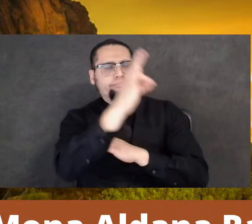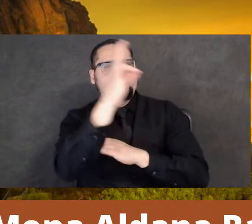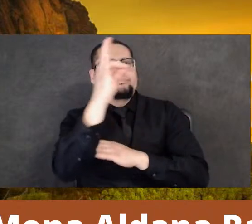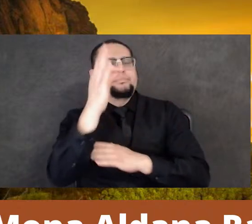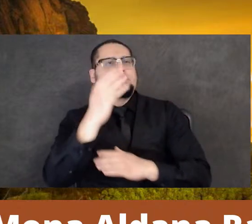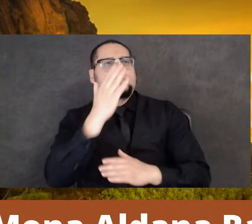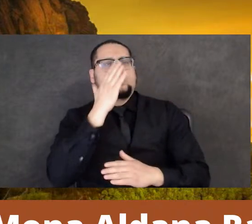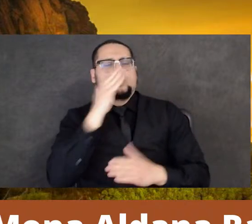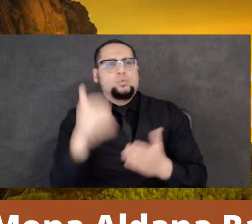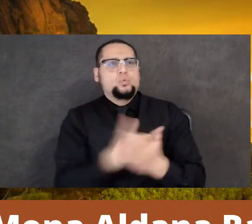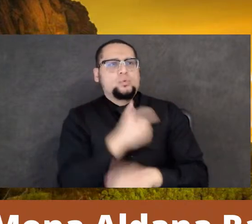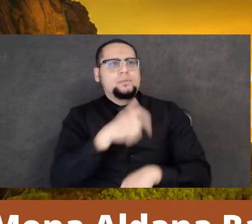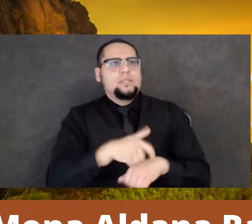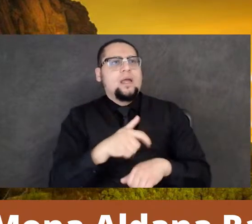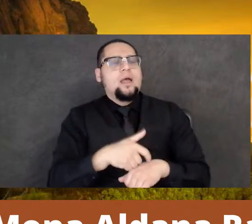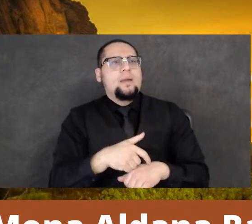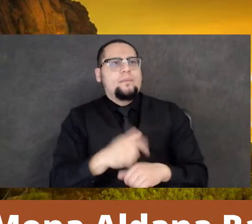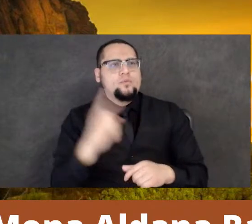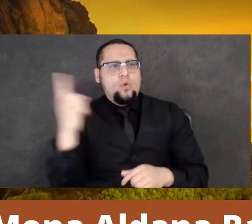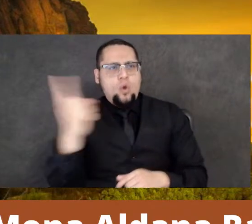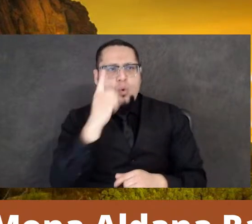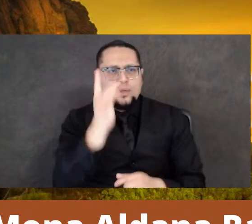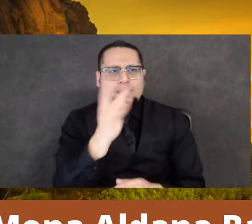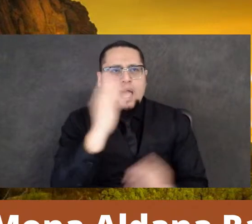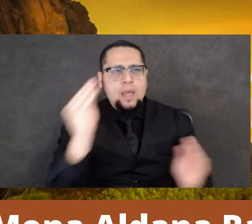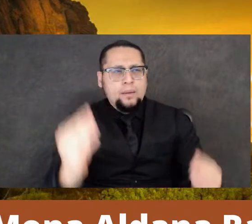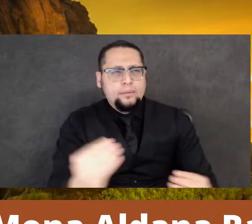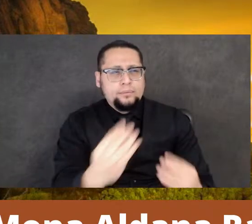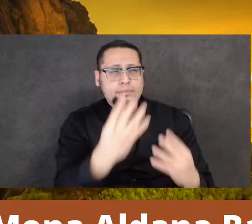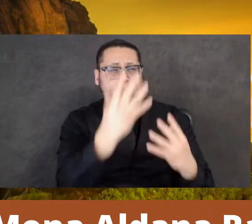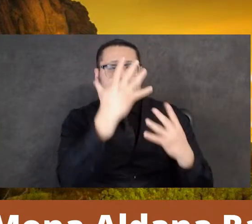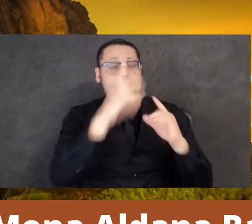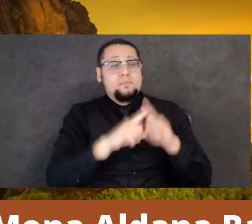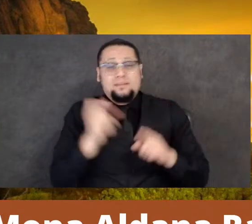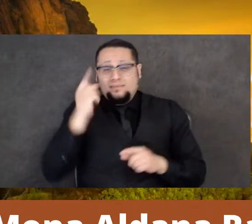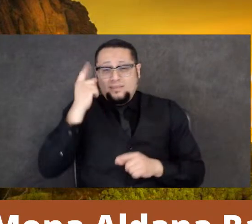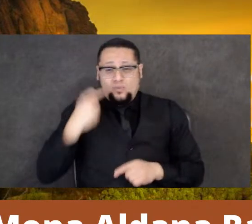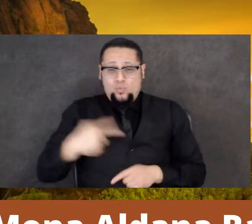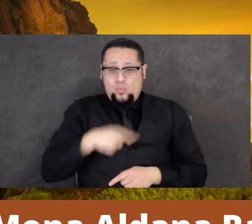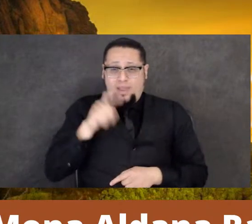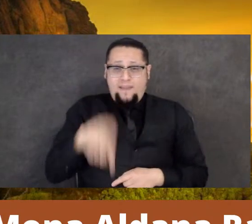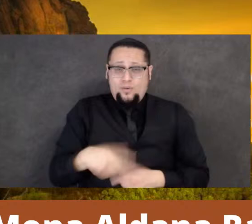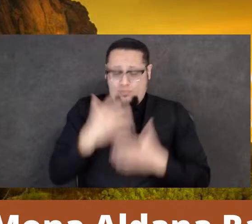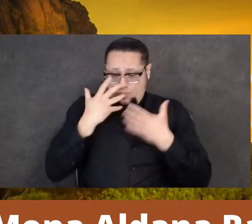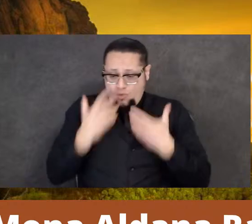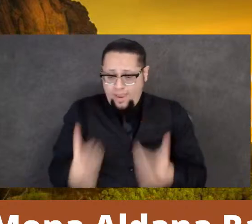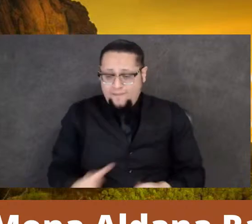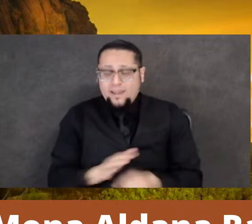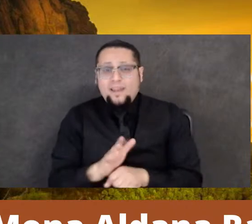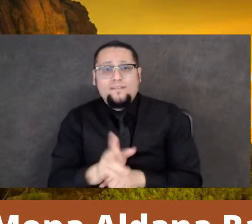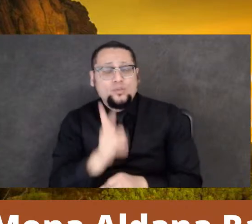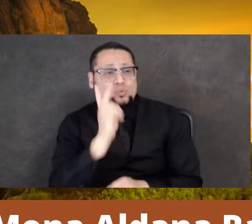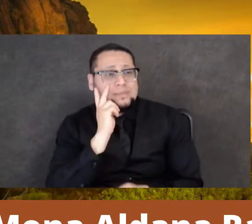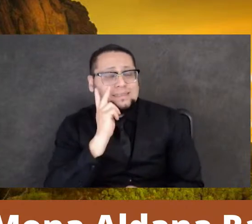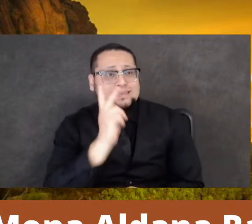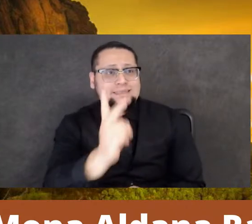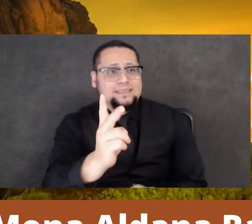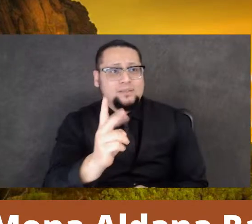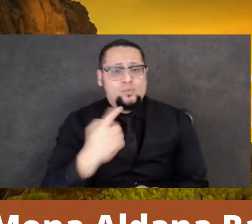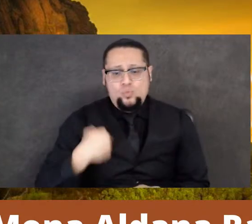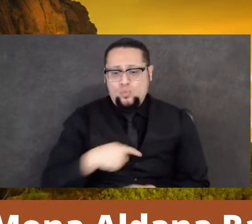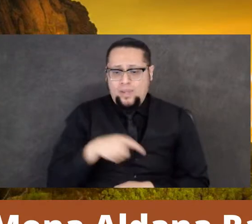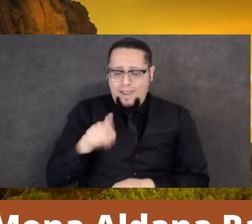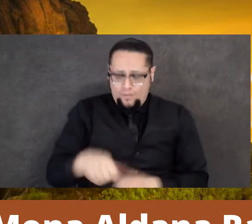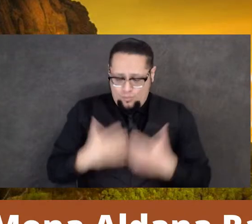is always light, if only we're brave enough to see it. If only we're brave enough to be